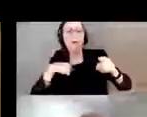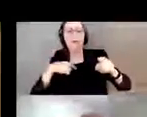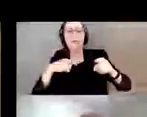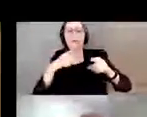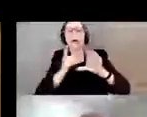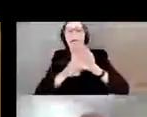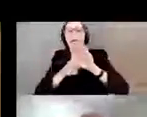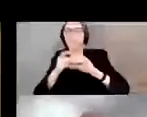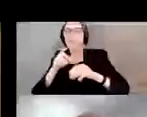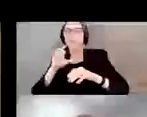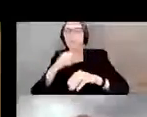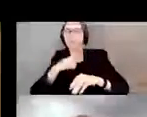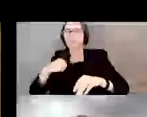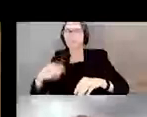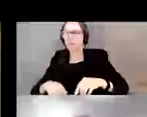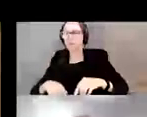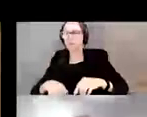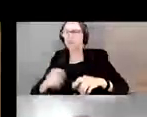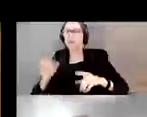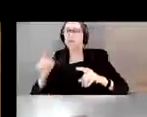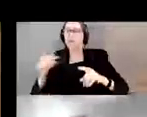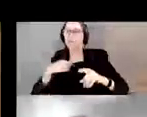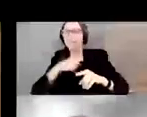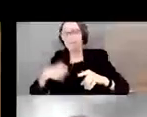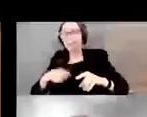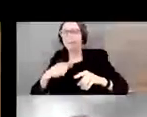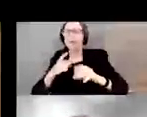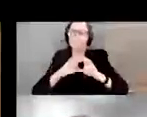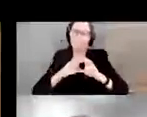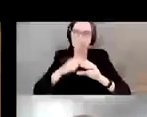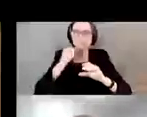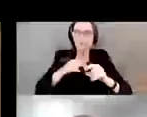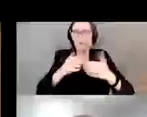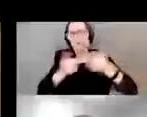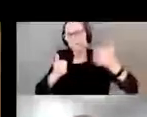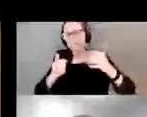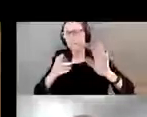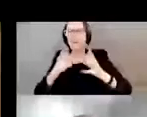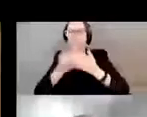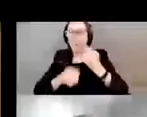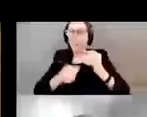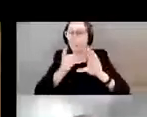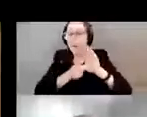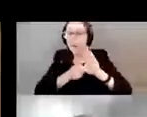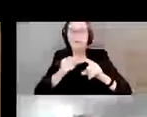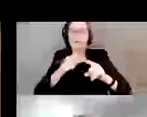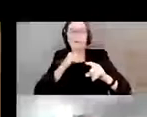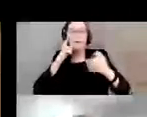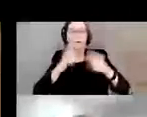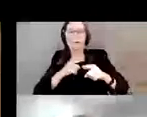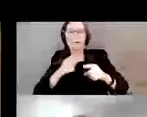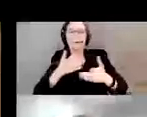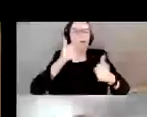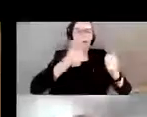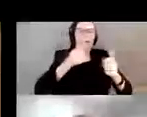falling out in the 1960s between the Soviets and the Chinese, even though they're both communist. They don't agree on ideologies and they don't agree on which one is the